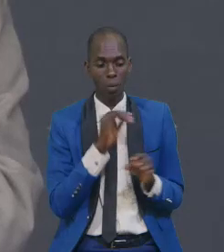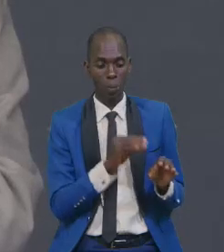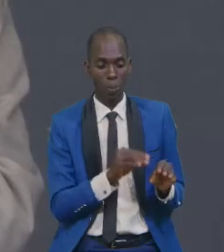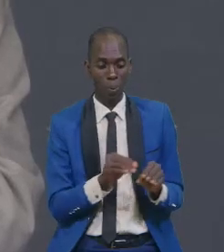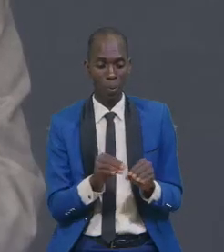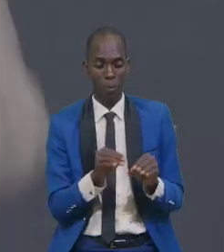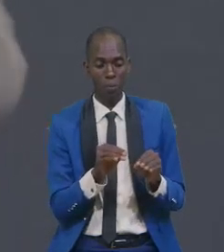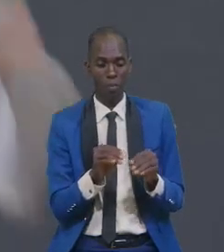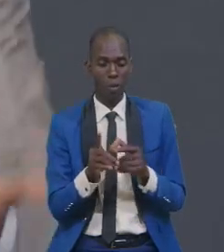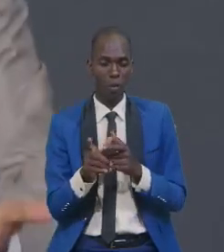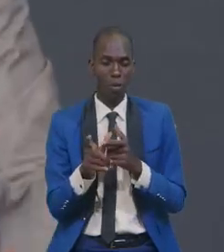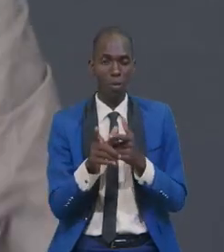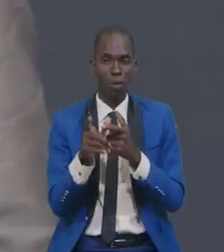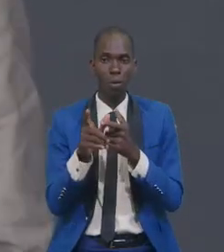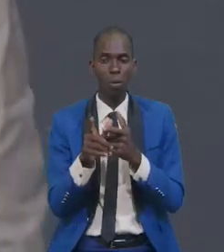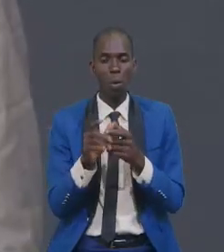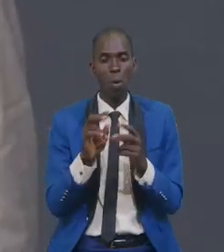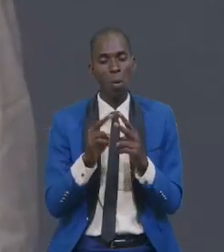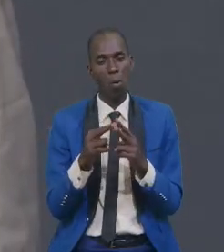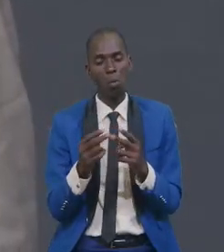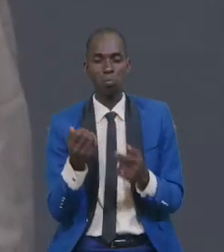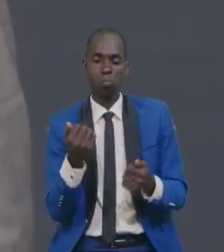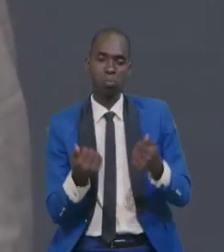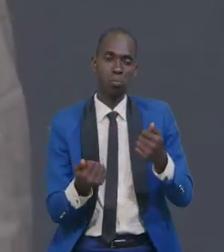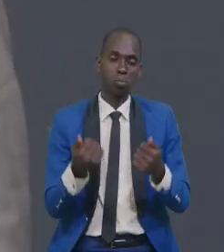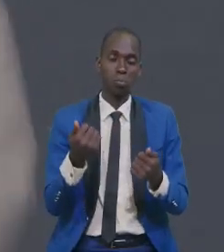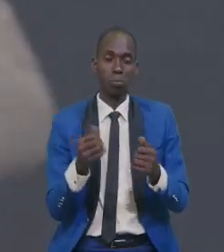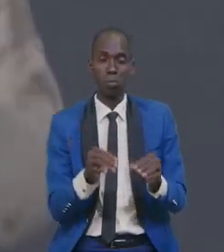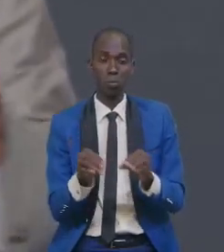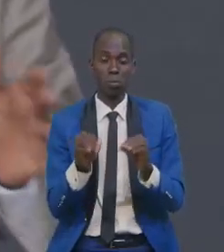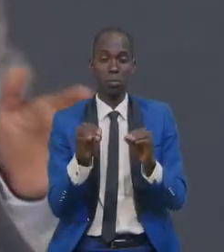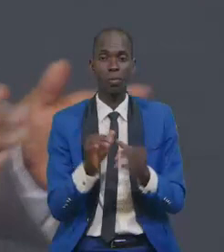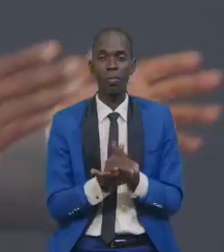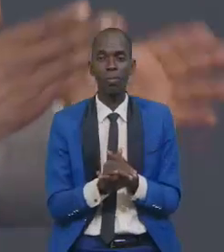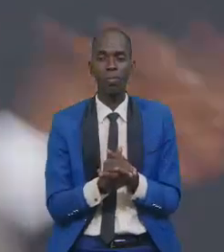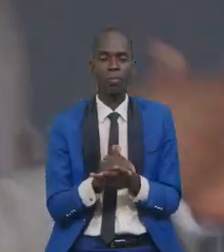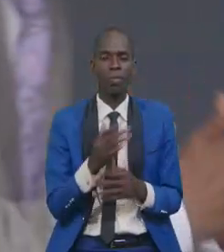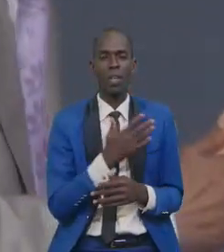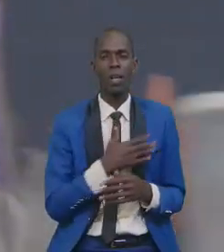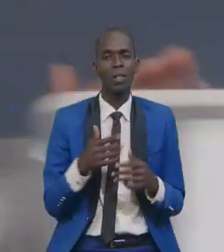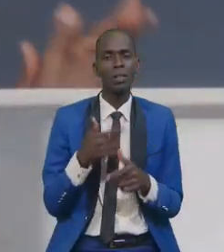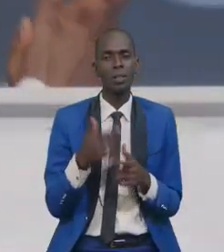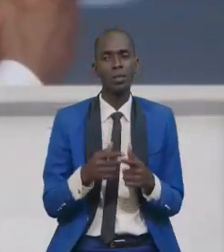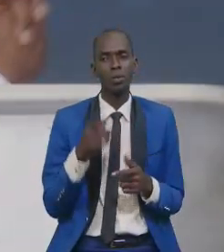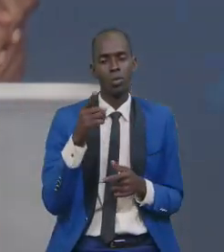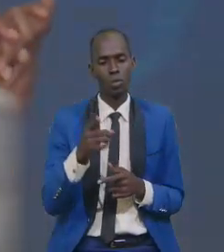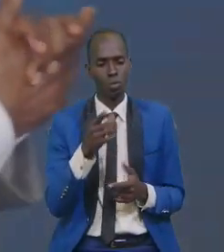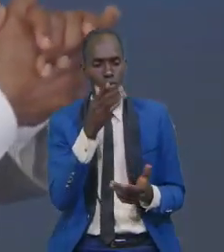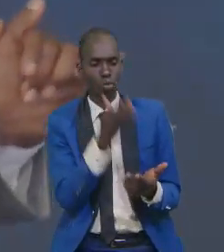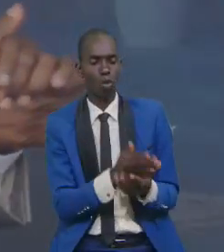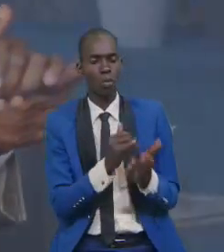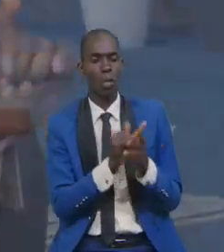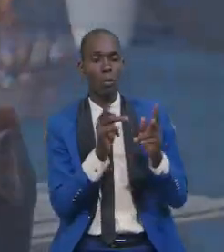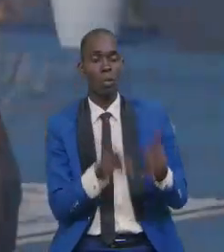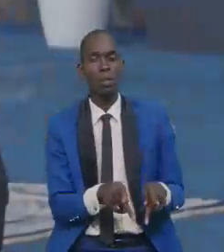running, or driving a car, and then you're stopping, he